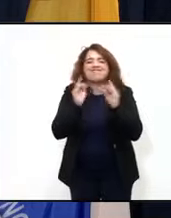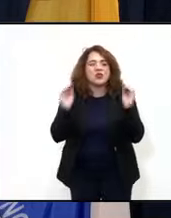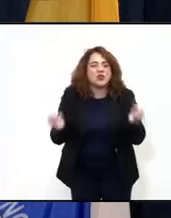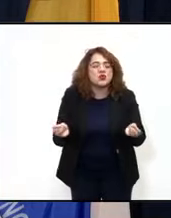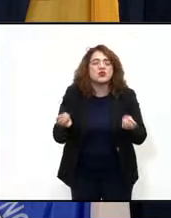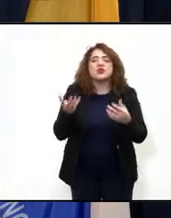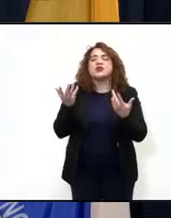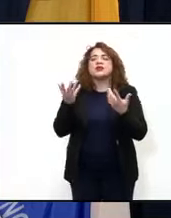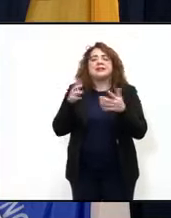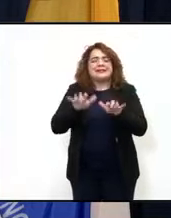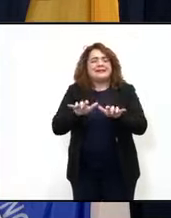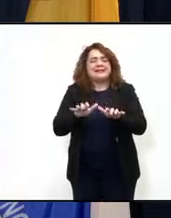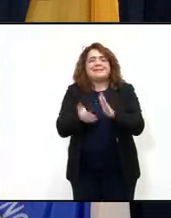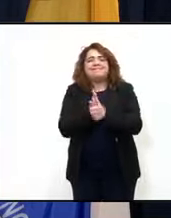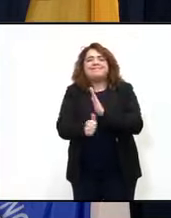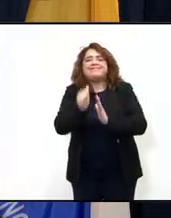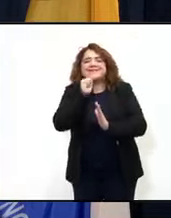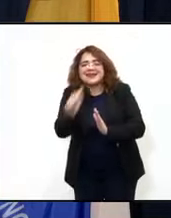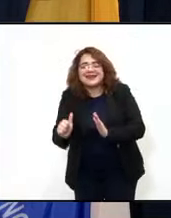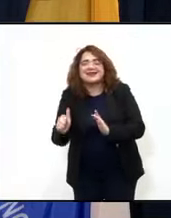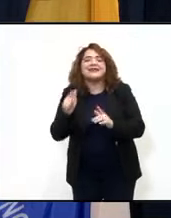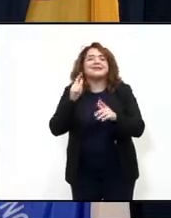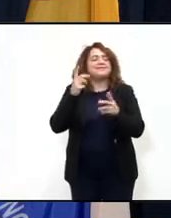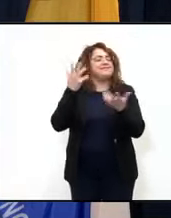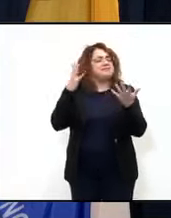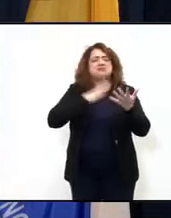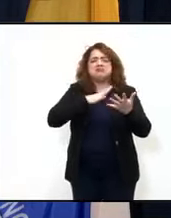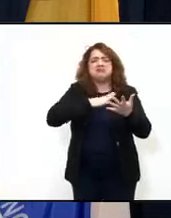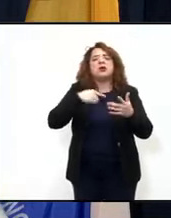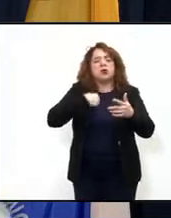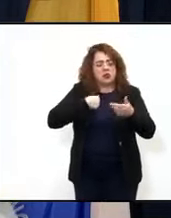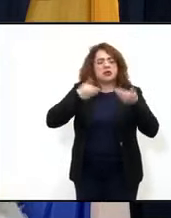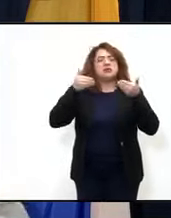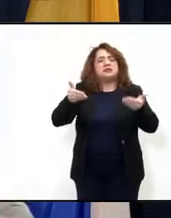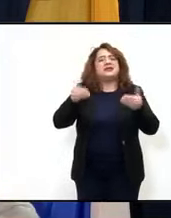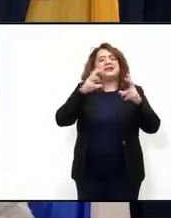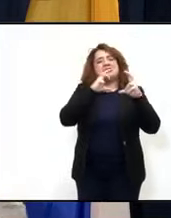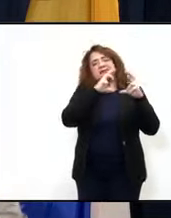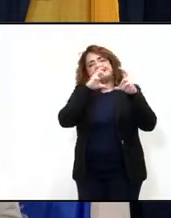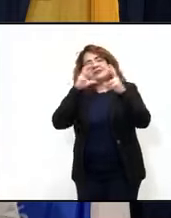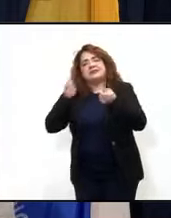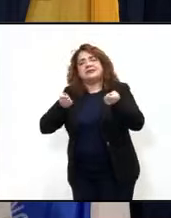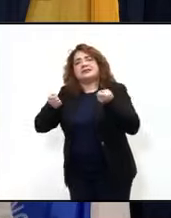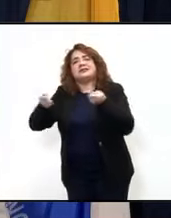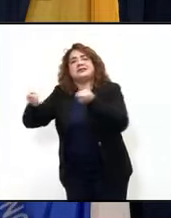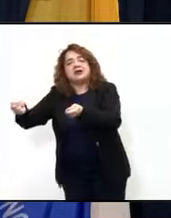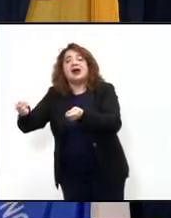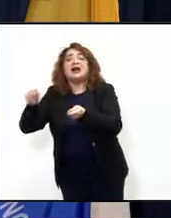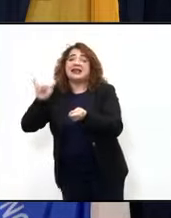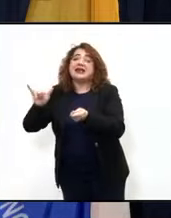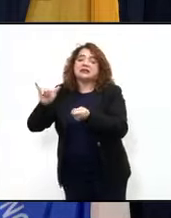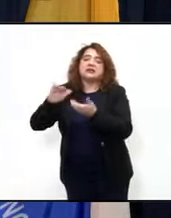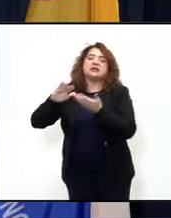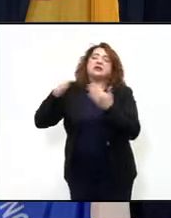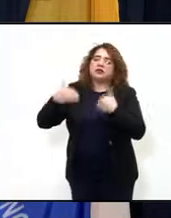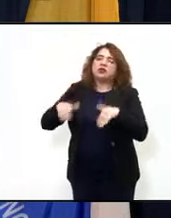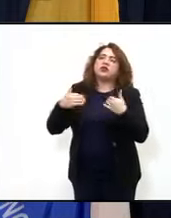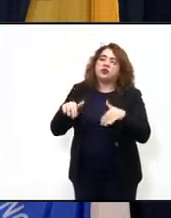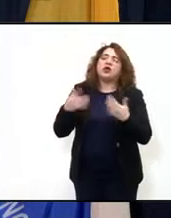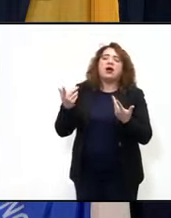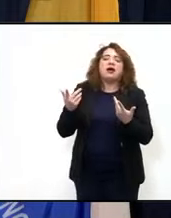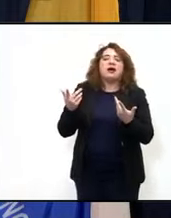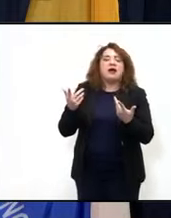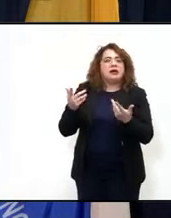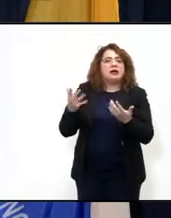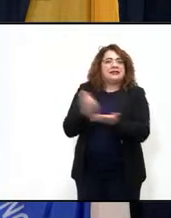start seeing all across the city, but with a special focus on neighborhoods that are harder to reach, where folks might have a little bit